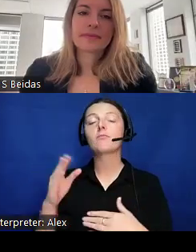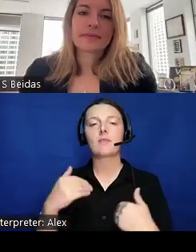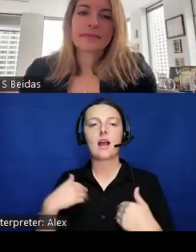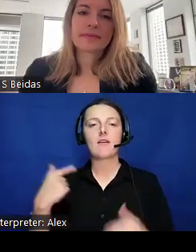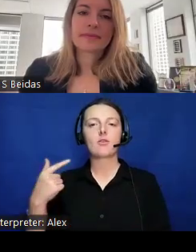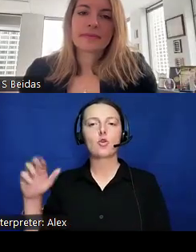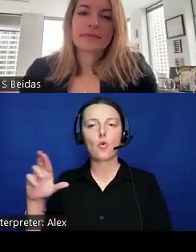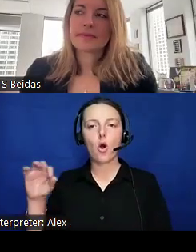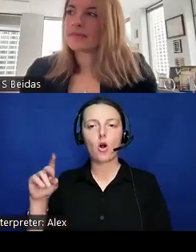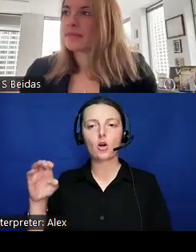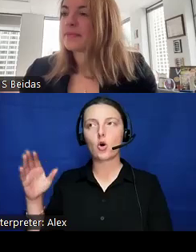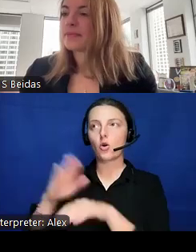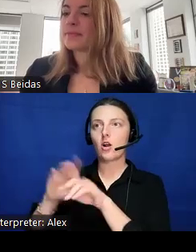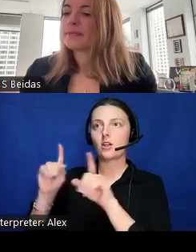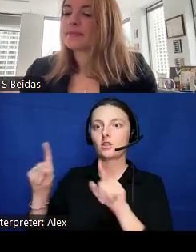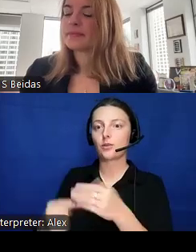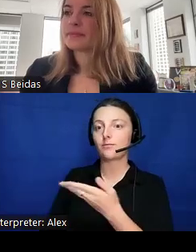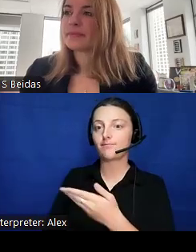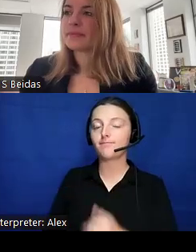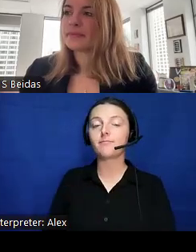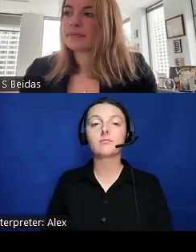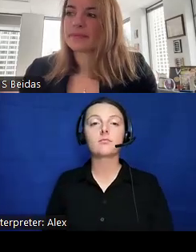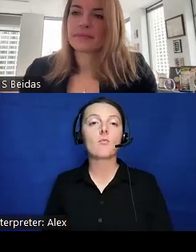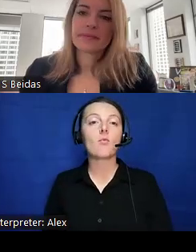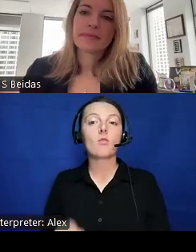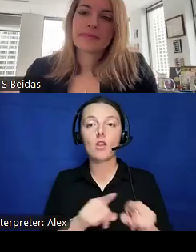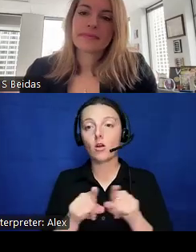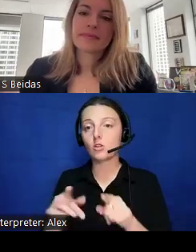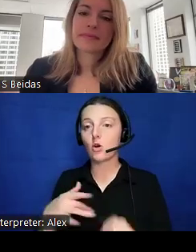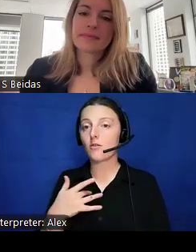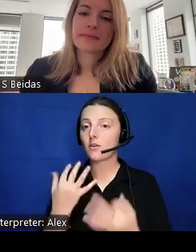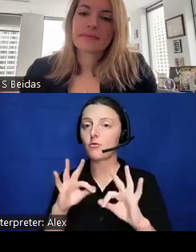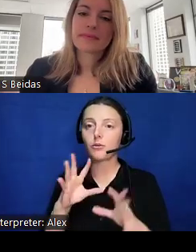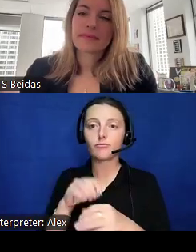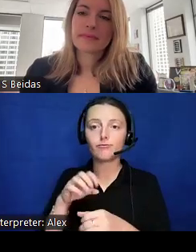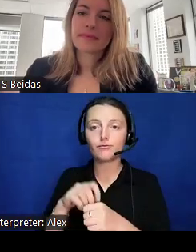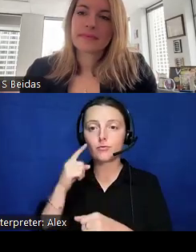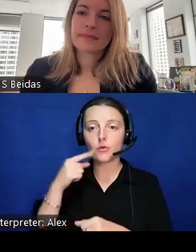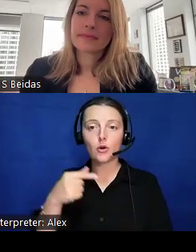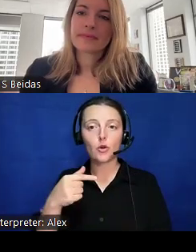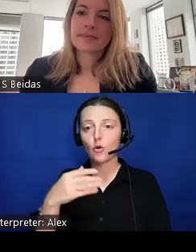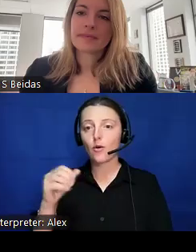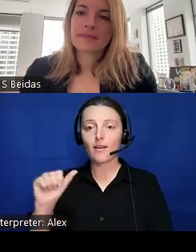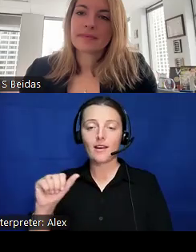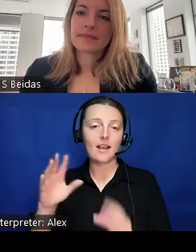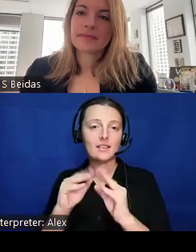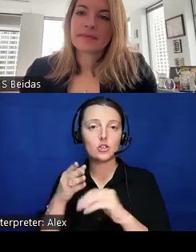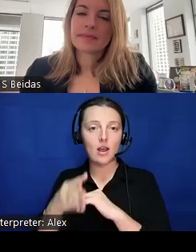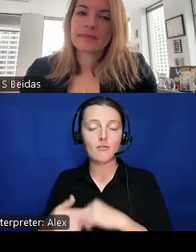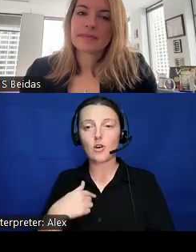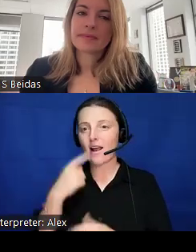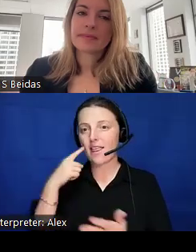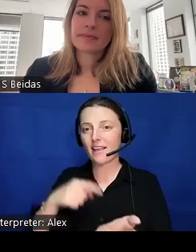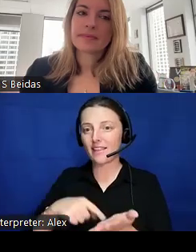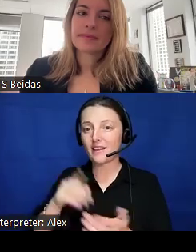up on the screen. Please also feel free to engage in the Q&A session afterward. I think this is going to be a very interesting talk,